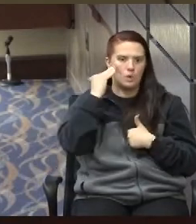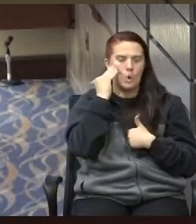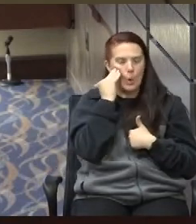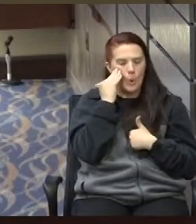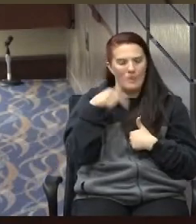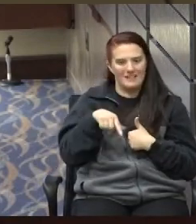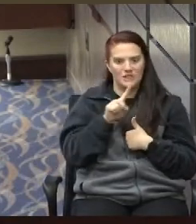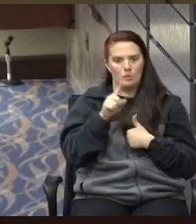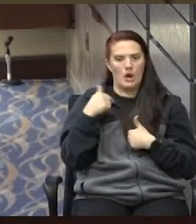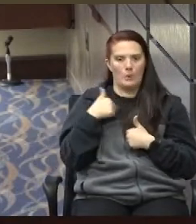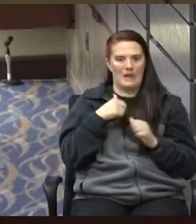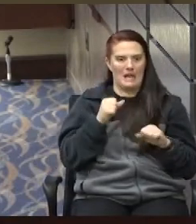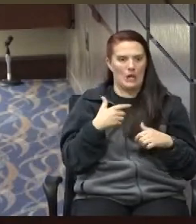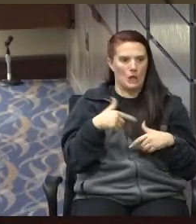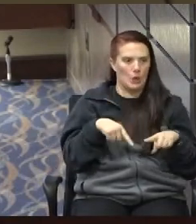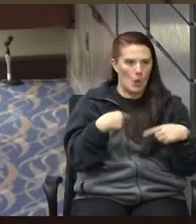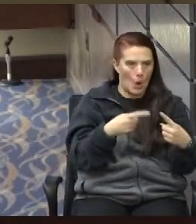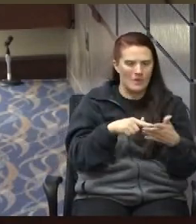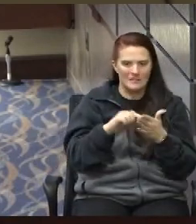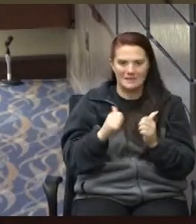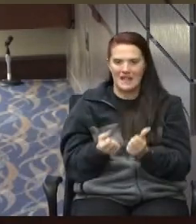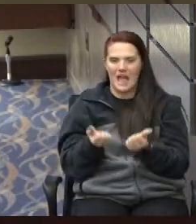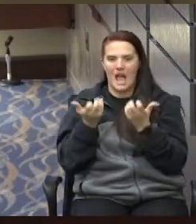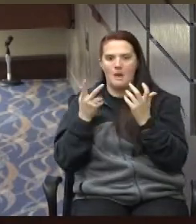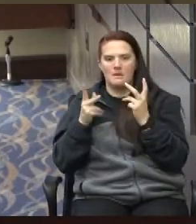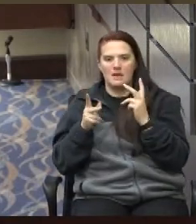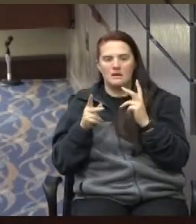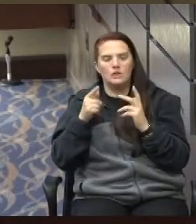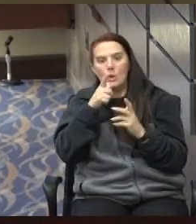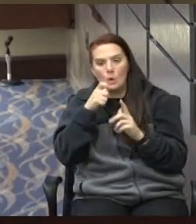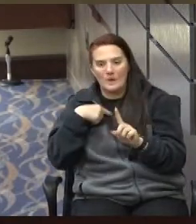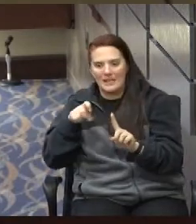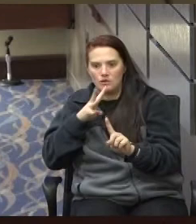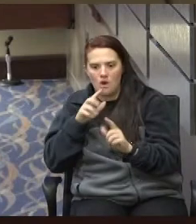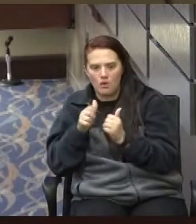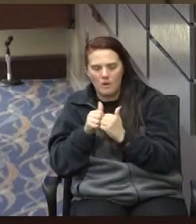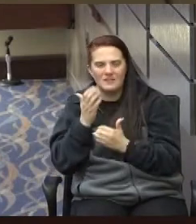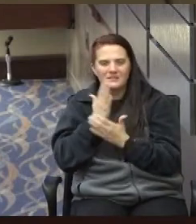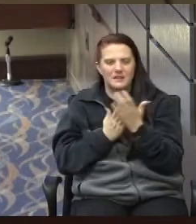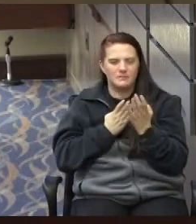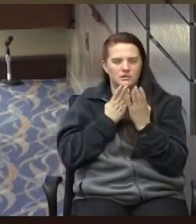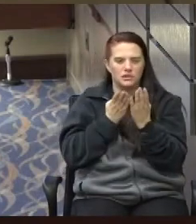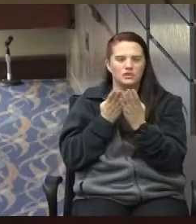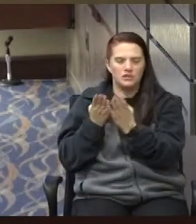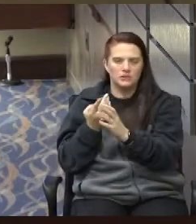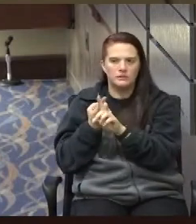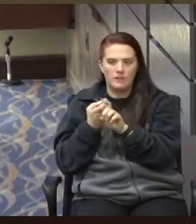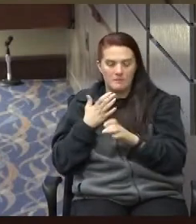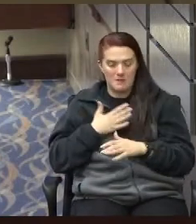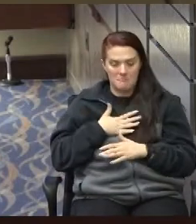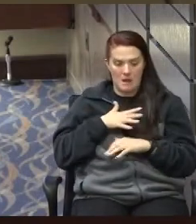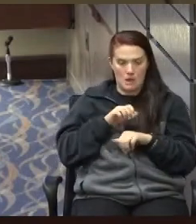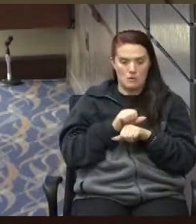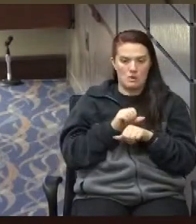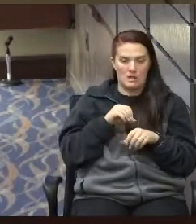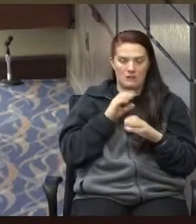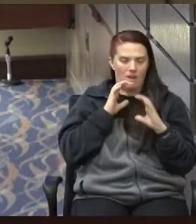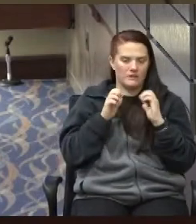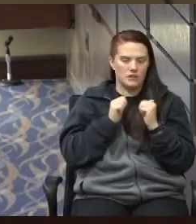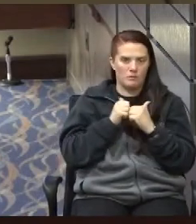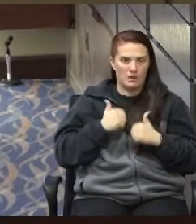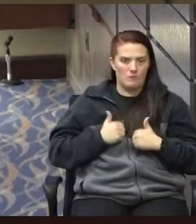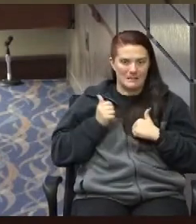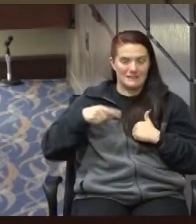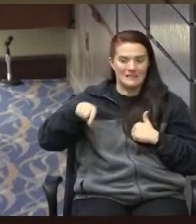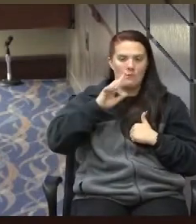where we can go, this is how many folks we need to talk to. A couple of suggestions just from my work in conversation with residents.